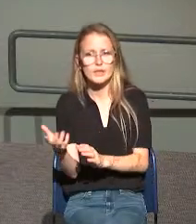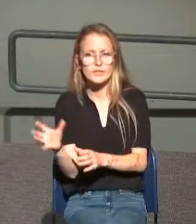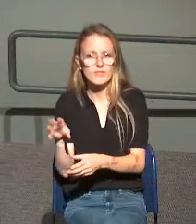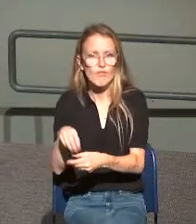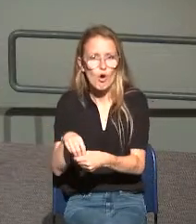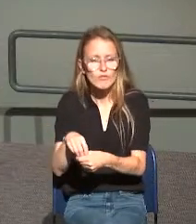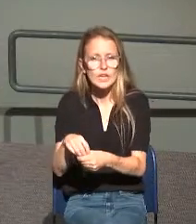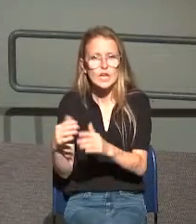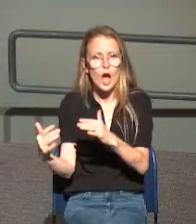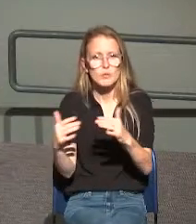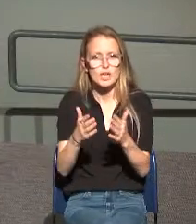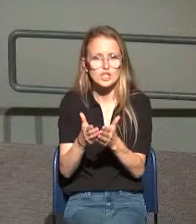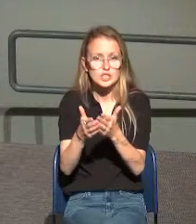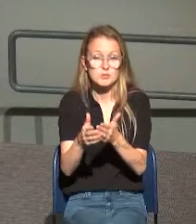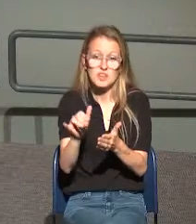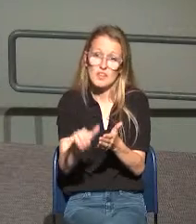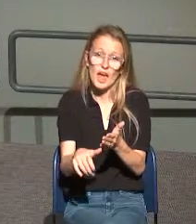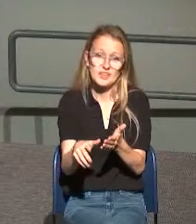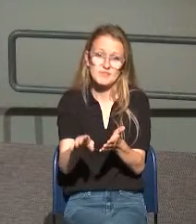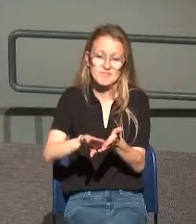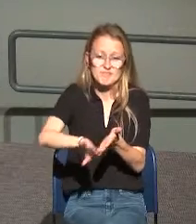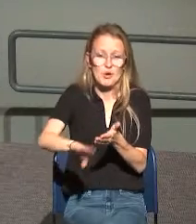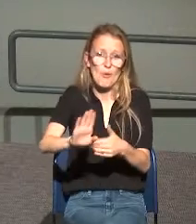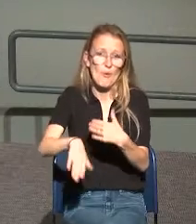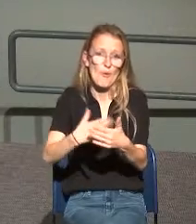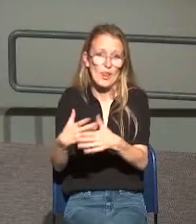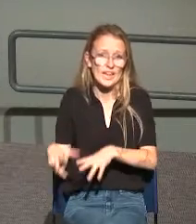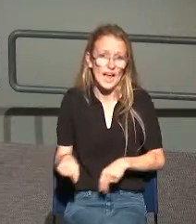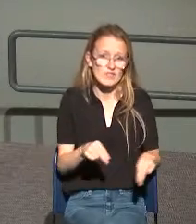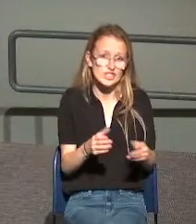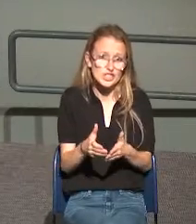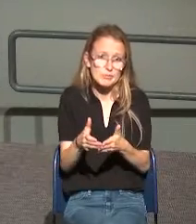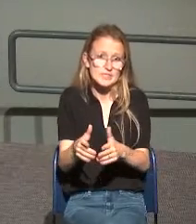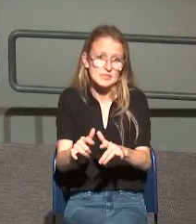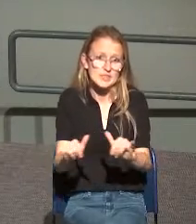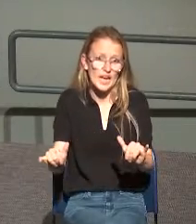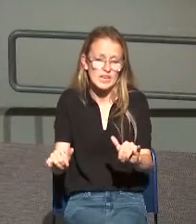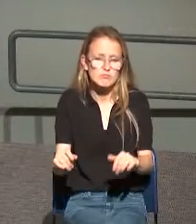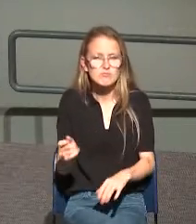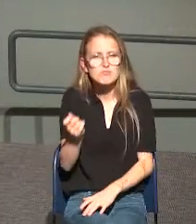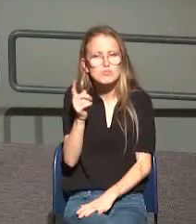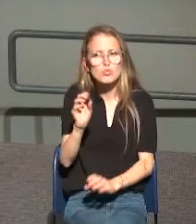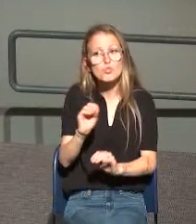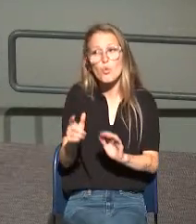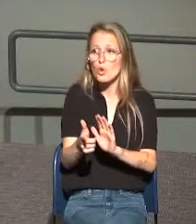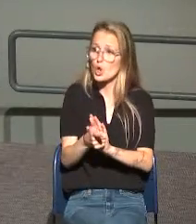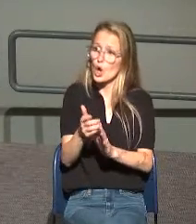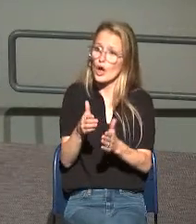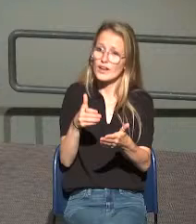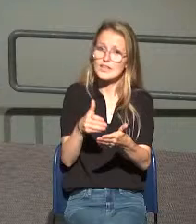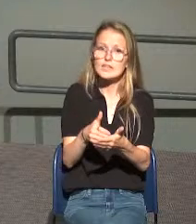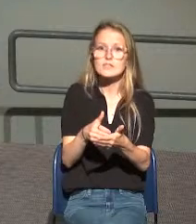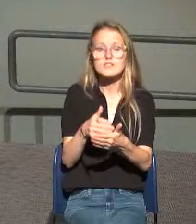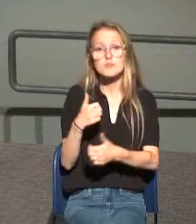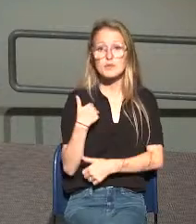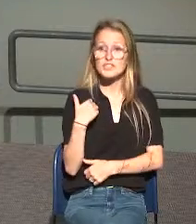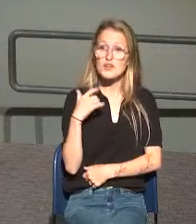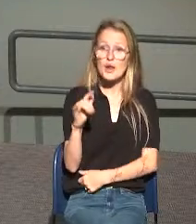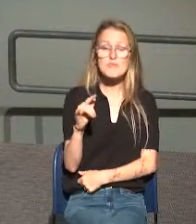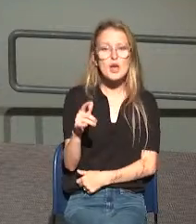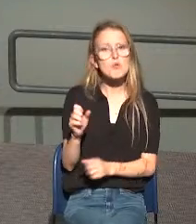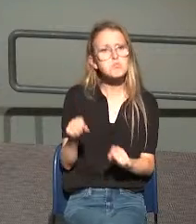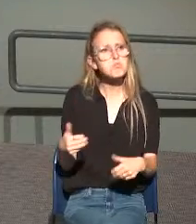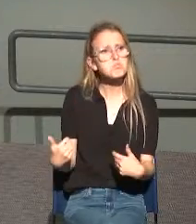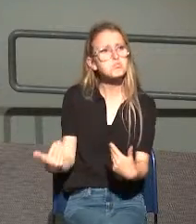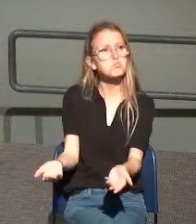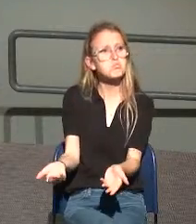excluded almost all the Navy ships. So yeah, and there was no law against women just flying military airplanes, though. But the